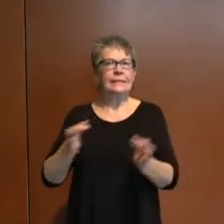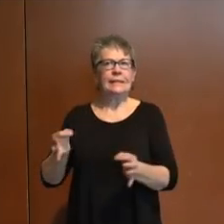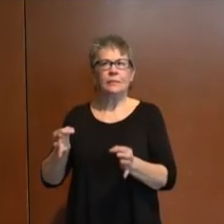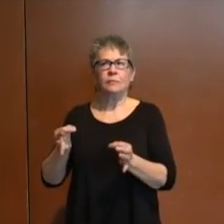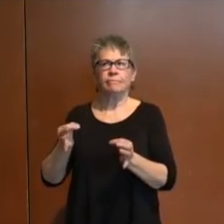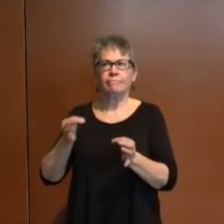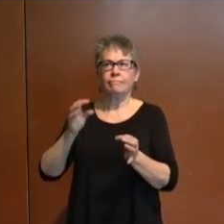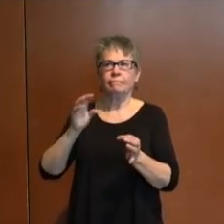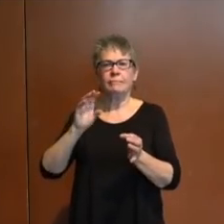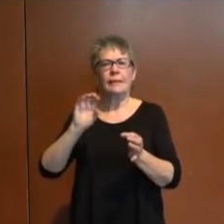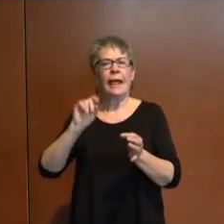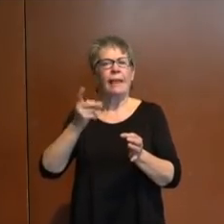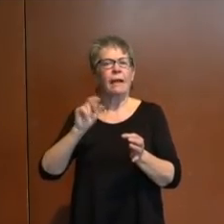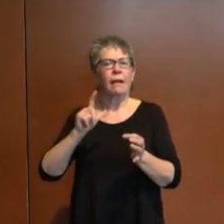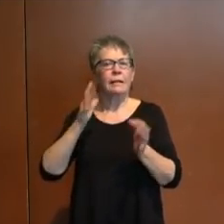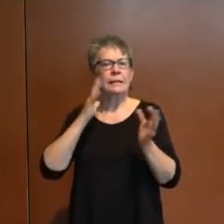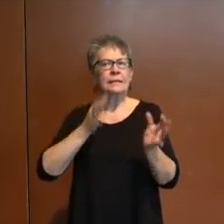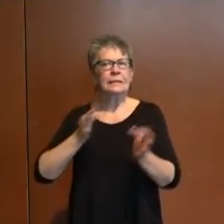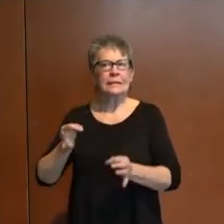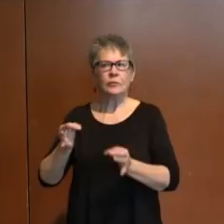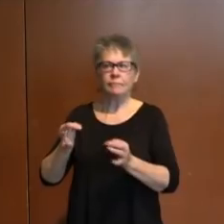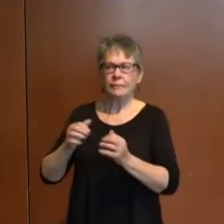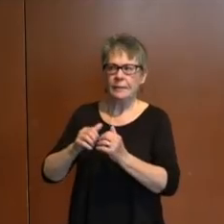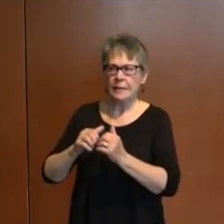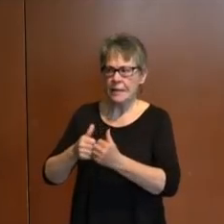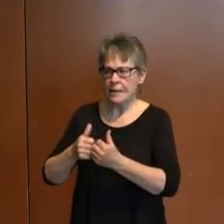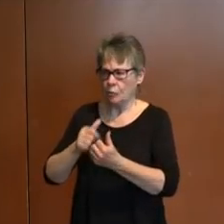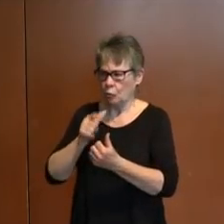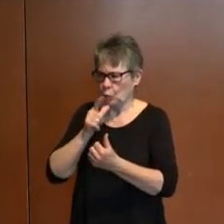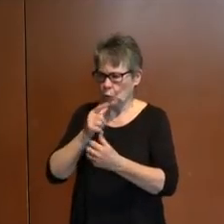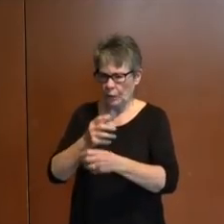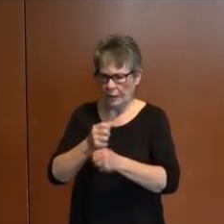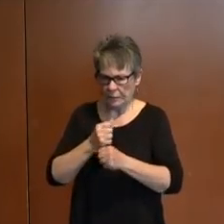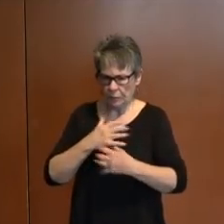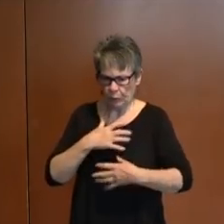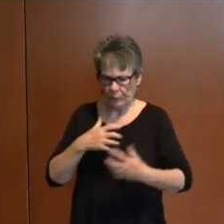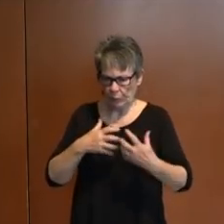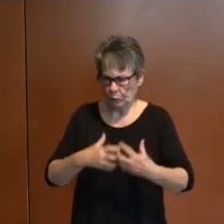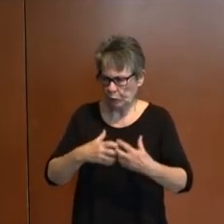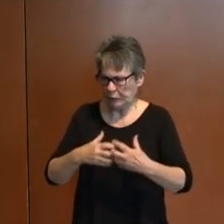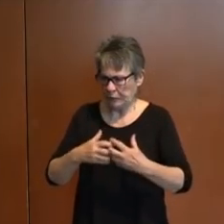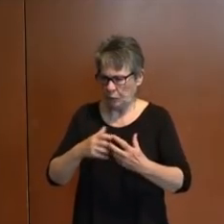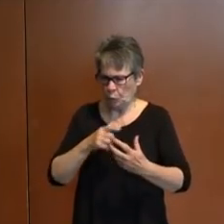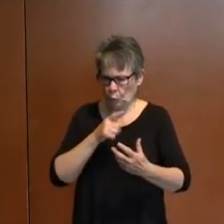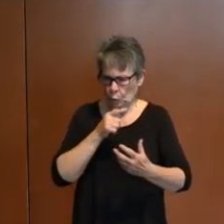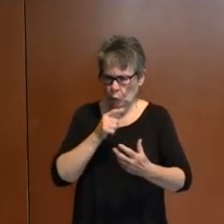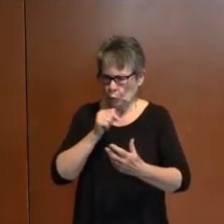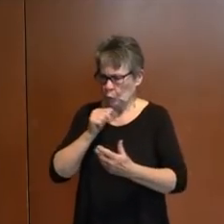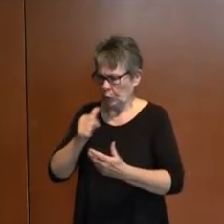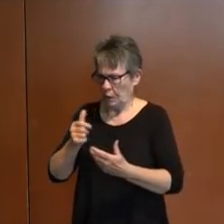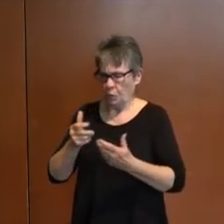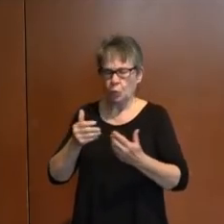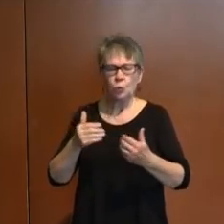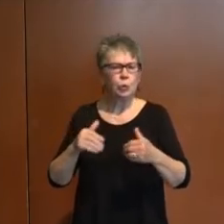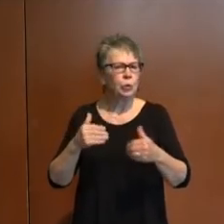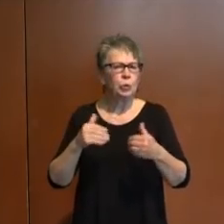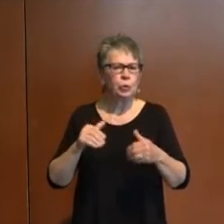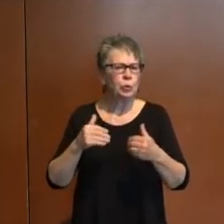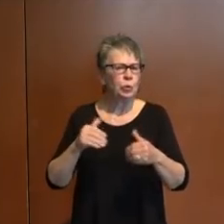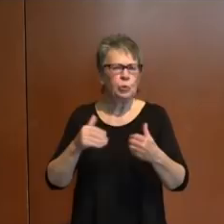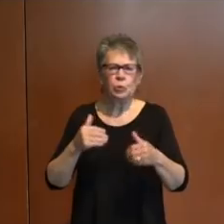like ventilators. That is, I would have to say, one of the more difficult issues that we will be